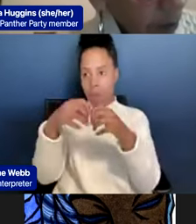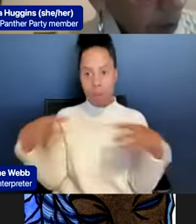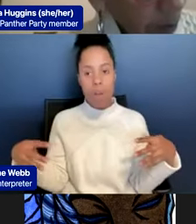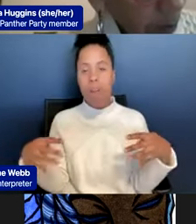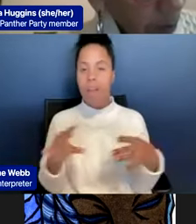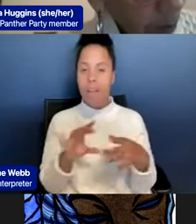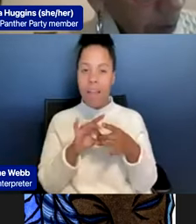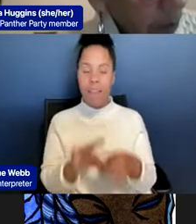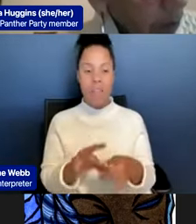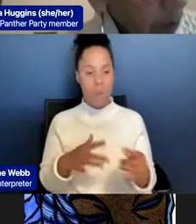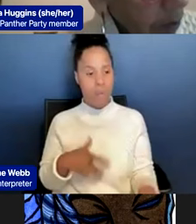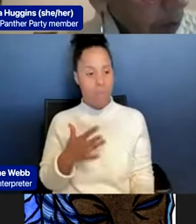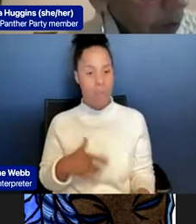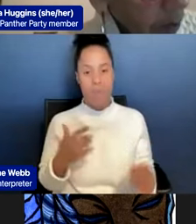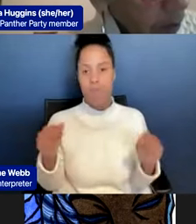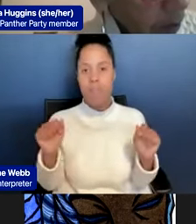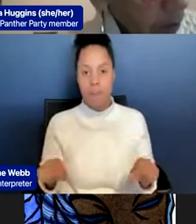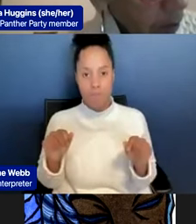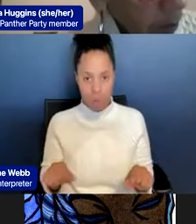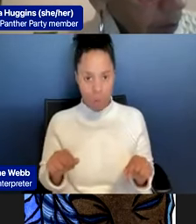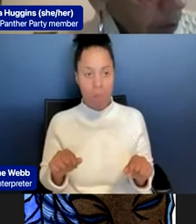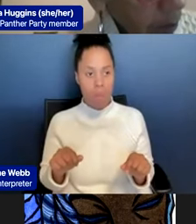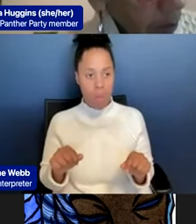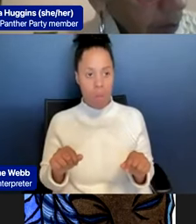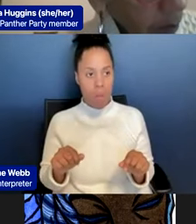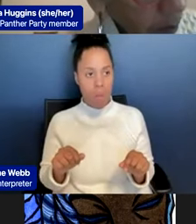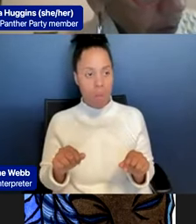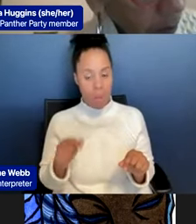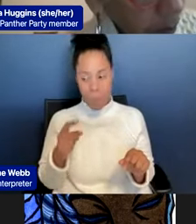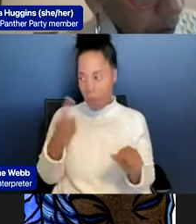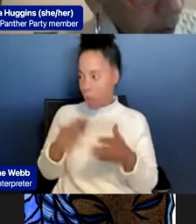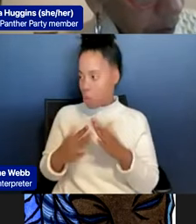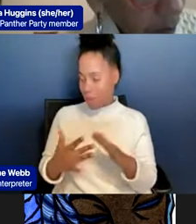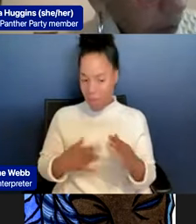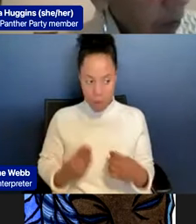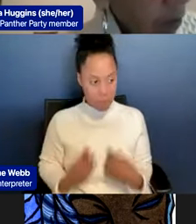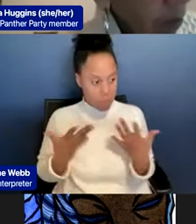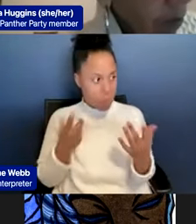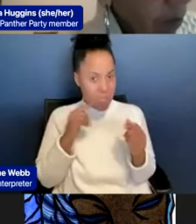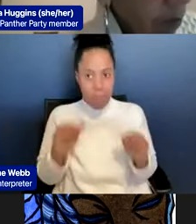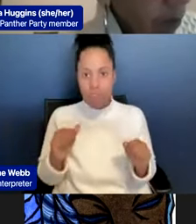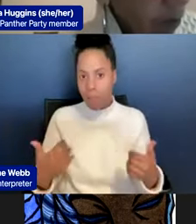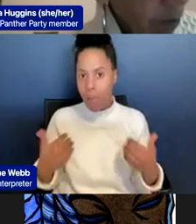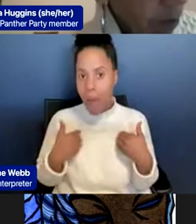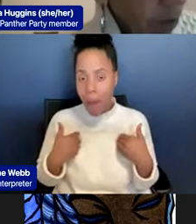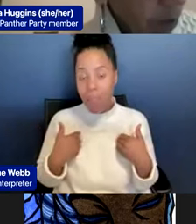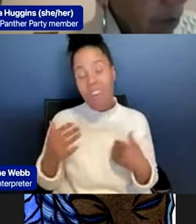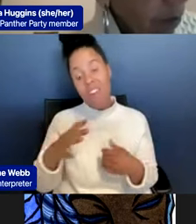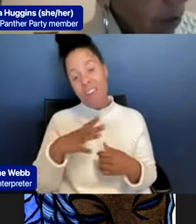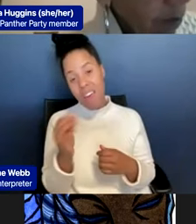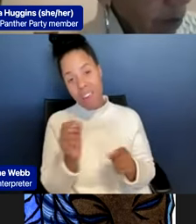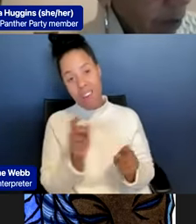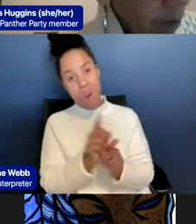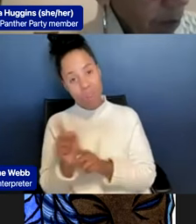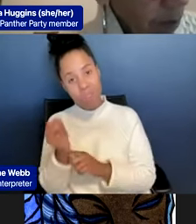and led to a sense of potential among the Black community, but also spatially. The very fact of the matter is that within the